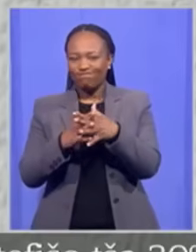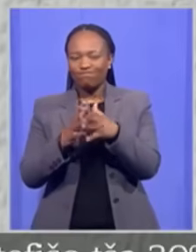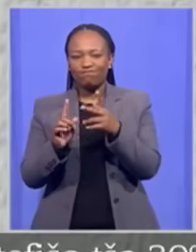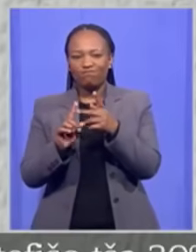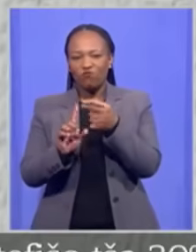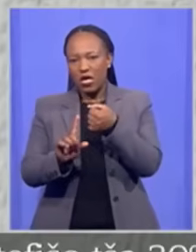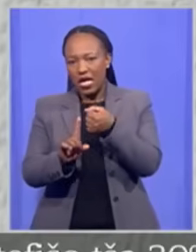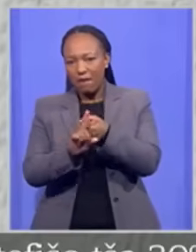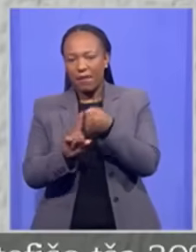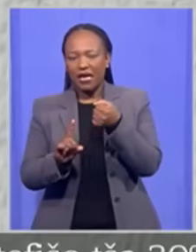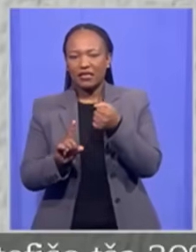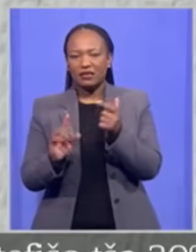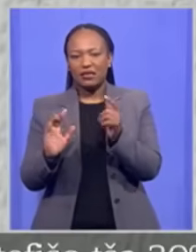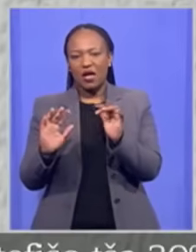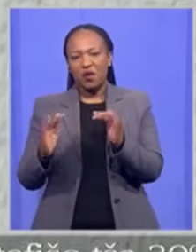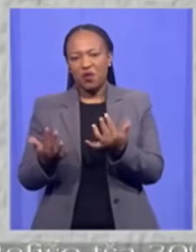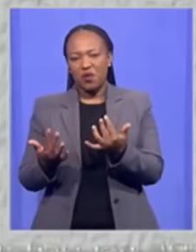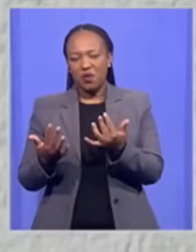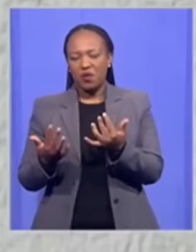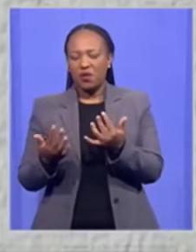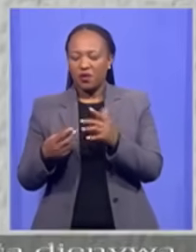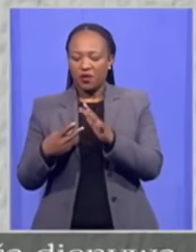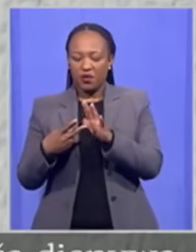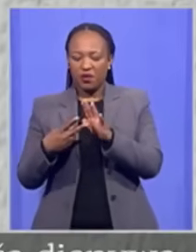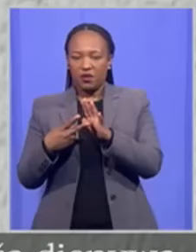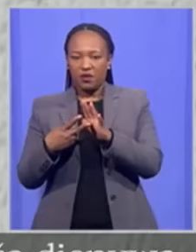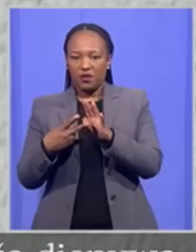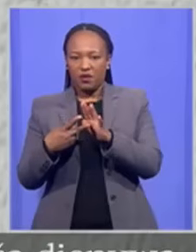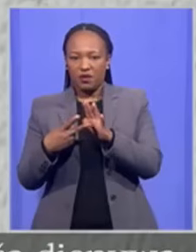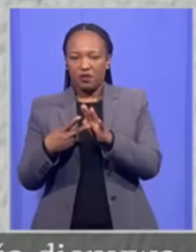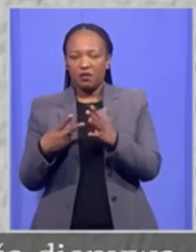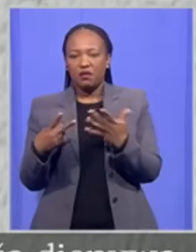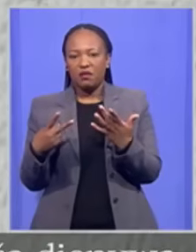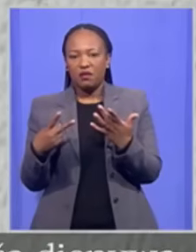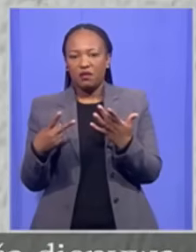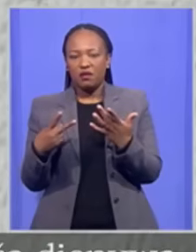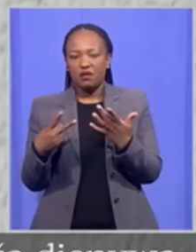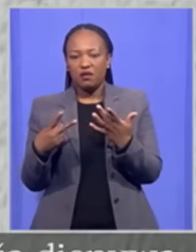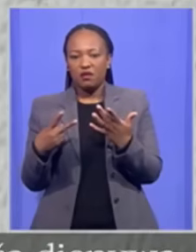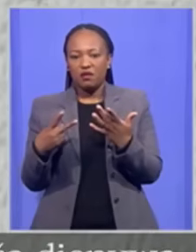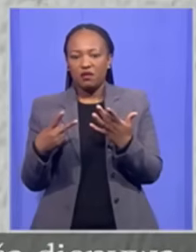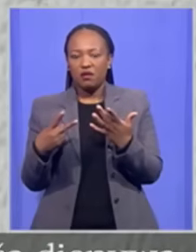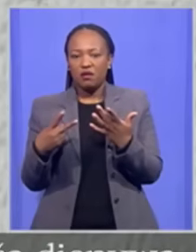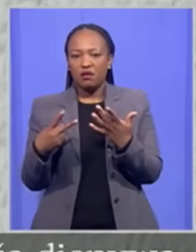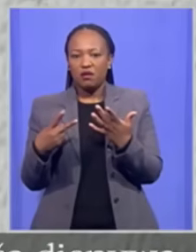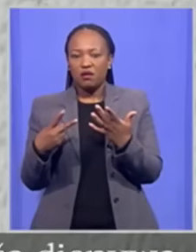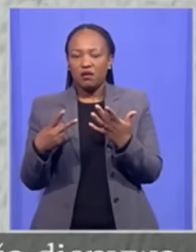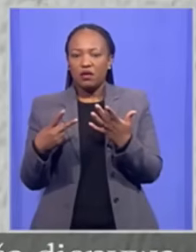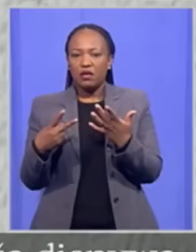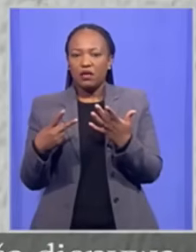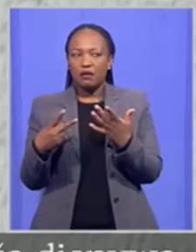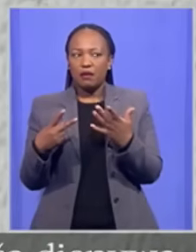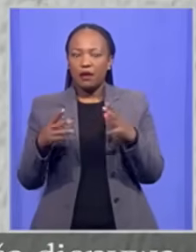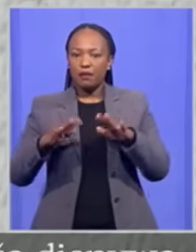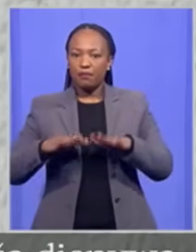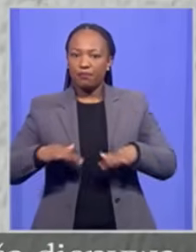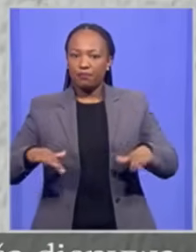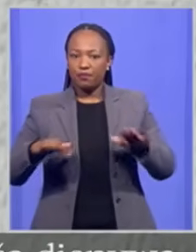mathata a bona jwang se tlile go dira gore ba lwisa mmaraka mo tlo dira gore